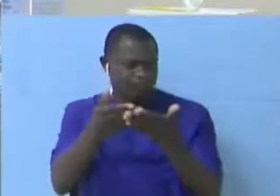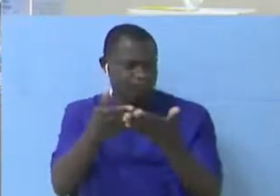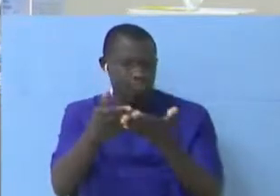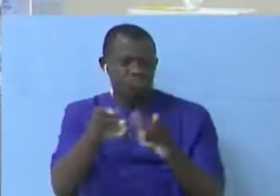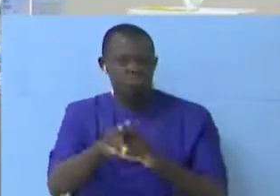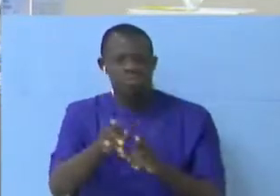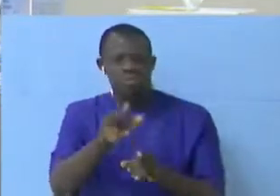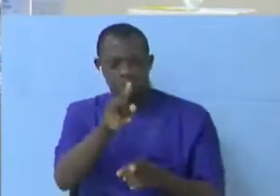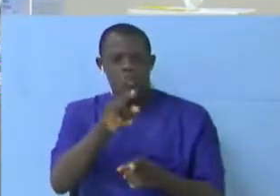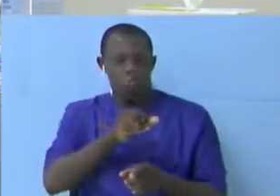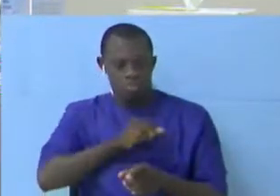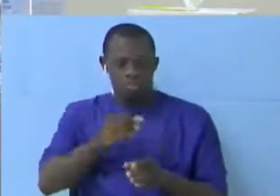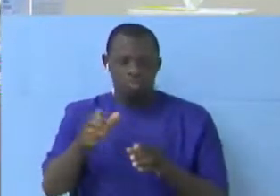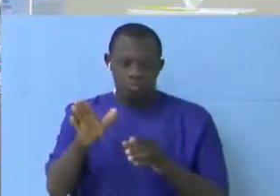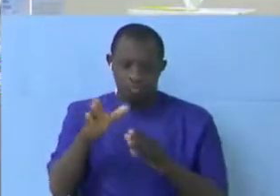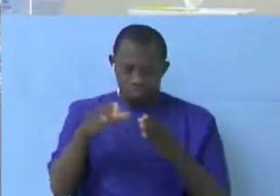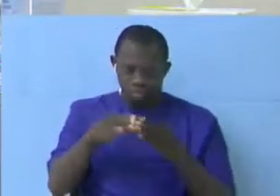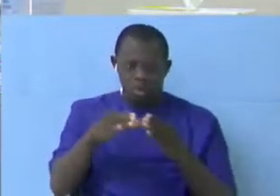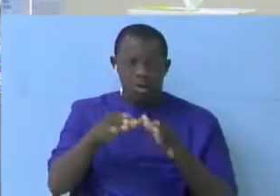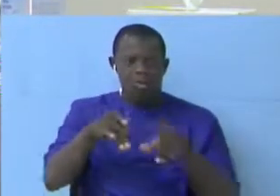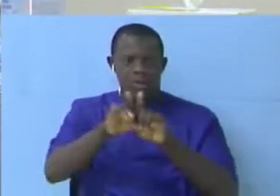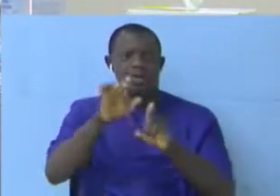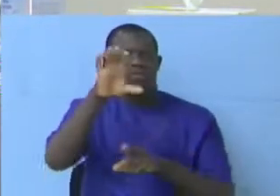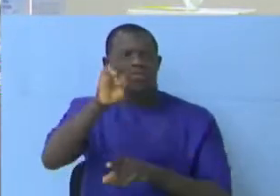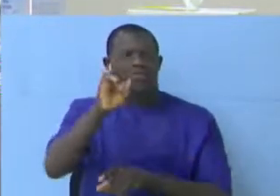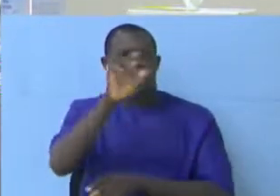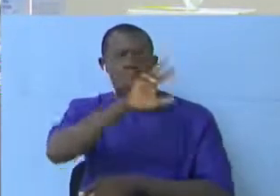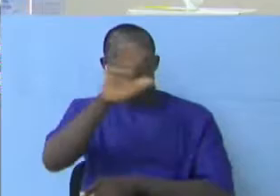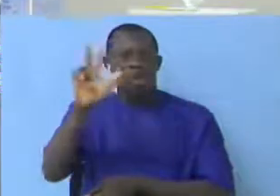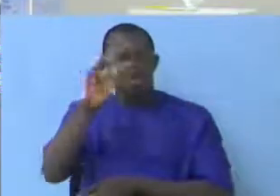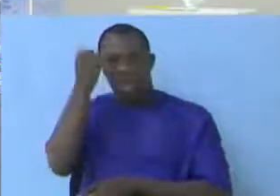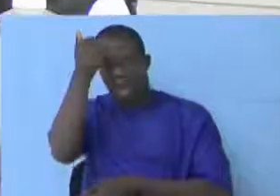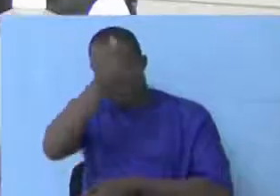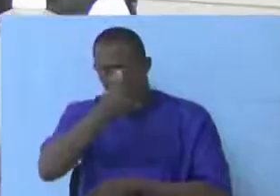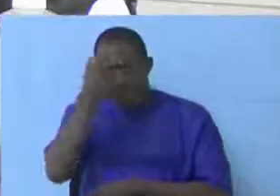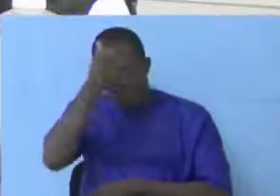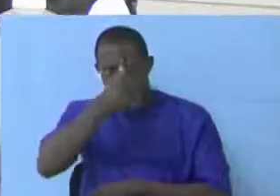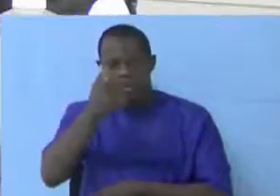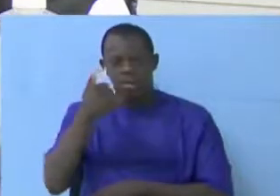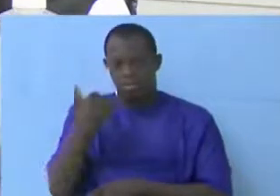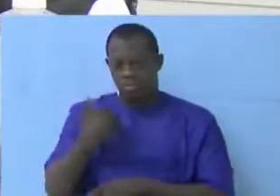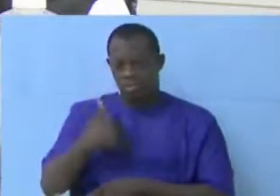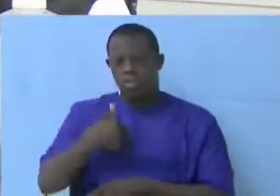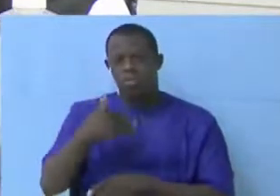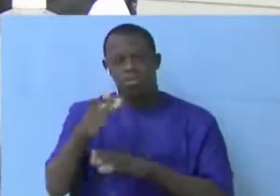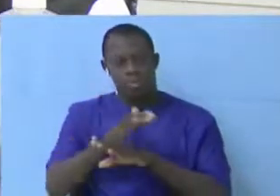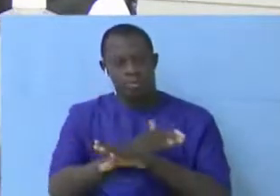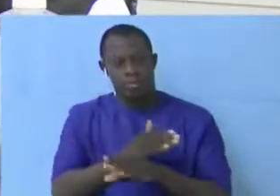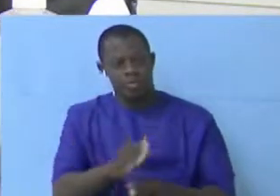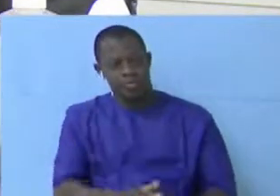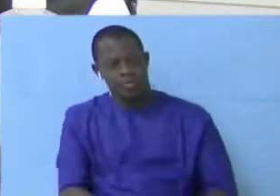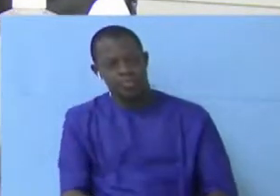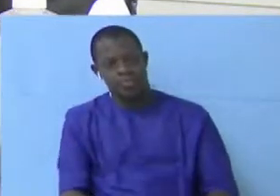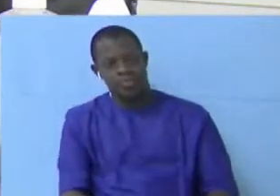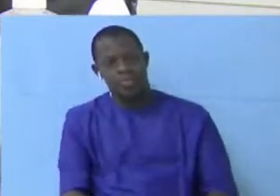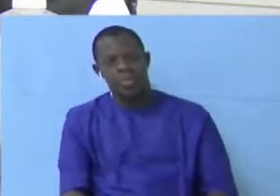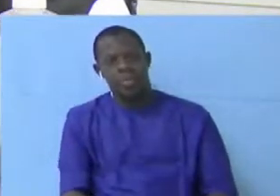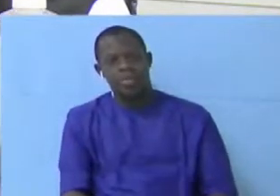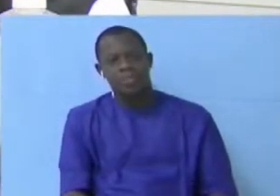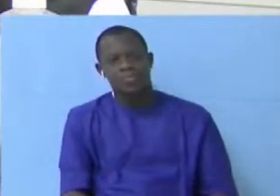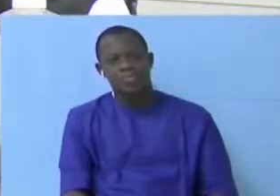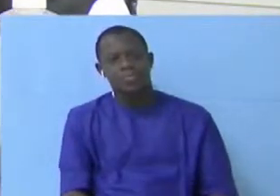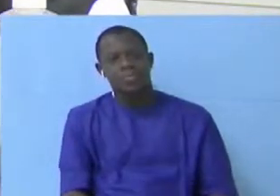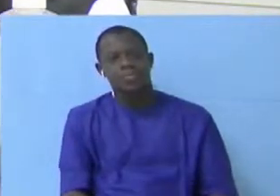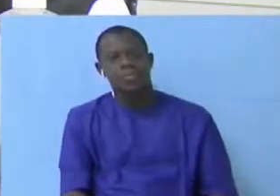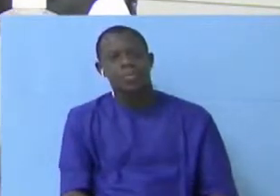the 50 West Africans. Jannembida fonyondi wala nu itarda ka kumenna kumo fonyewnu wala